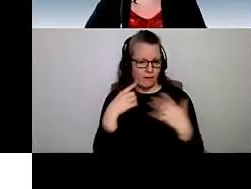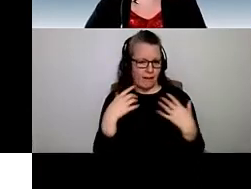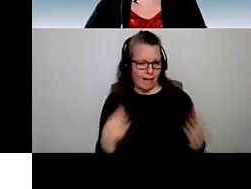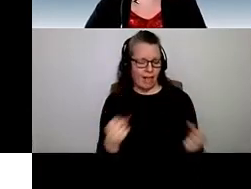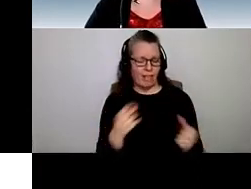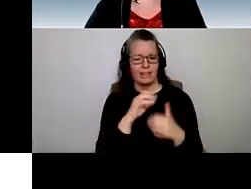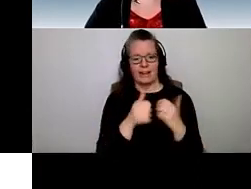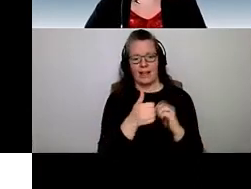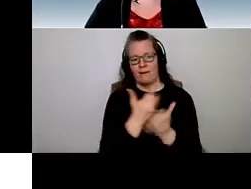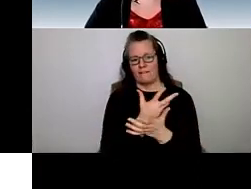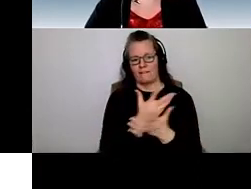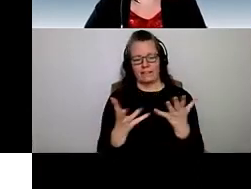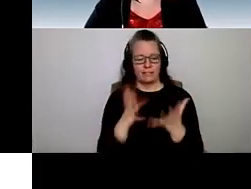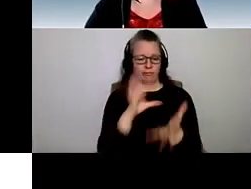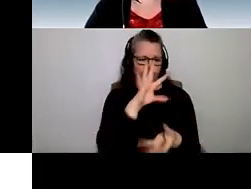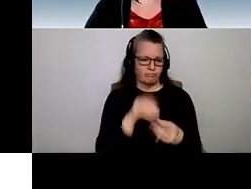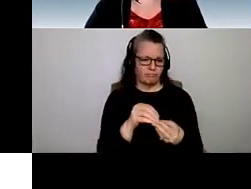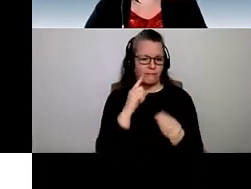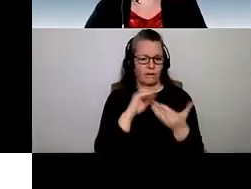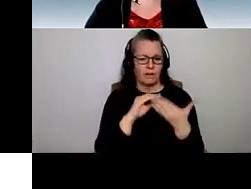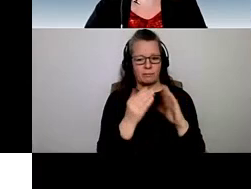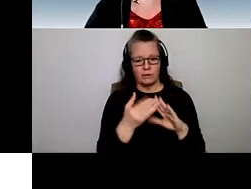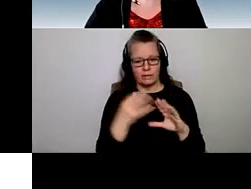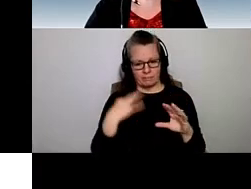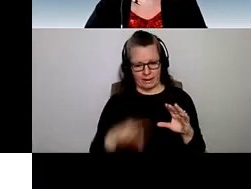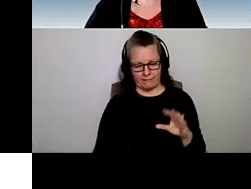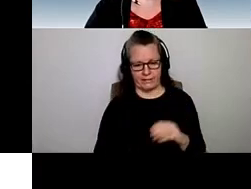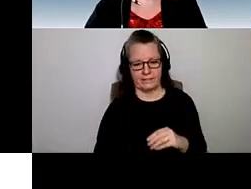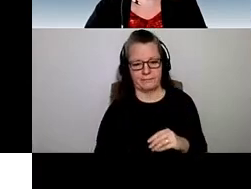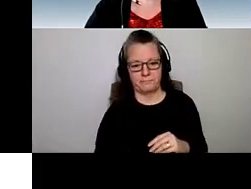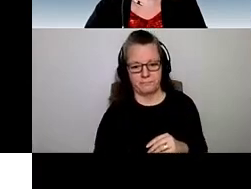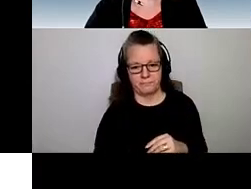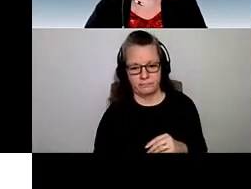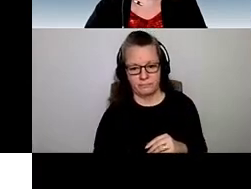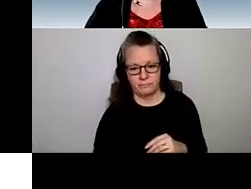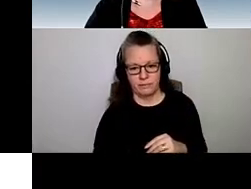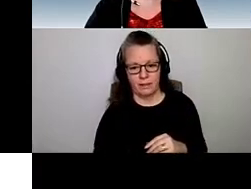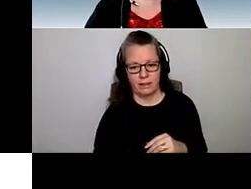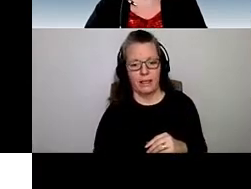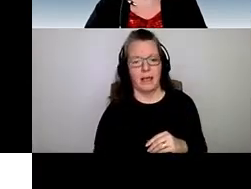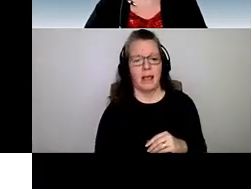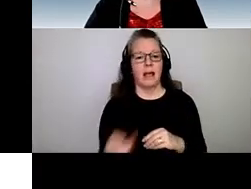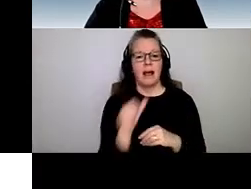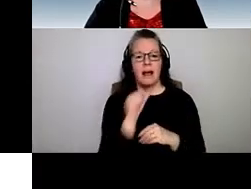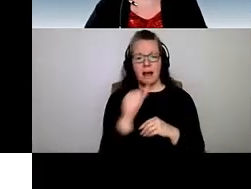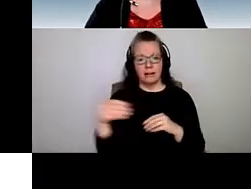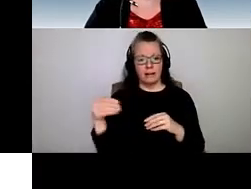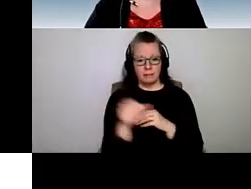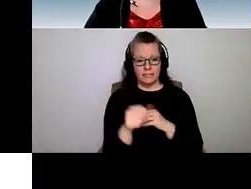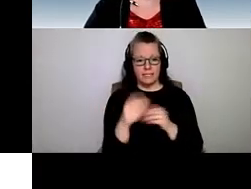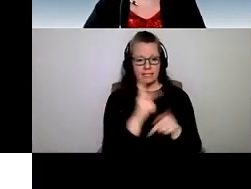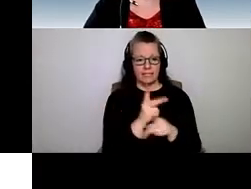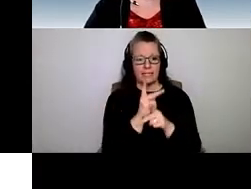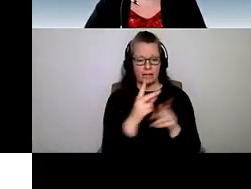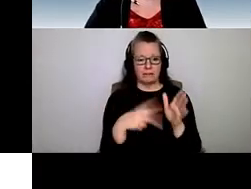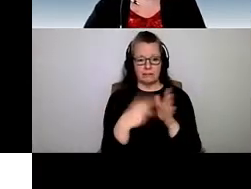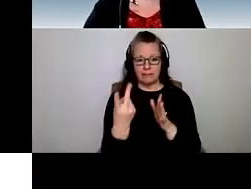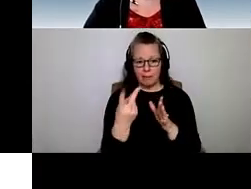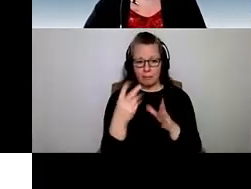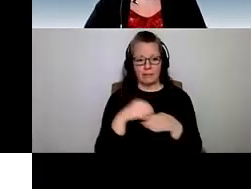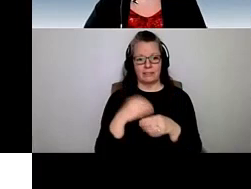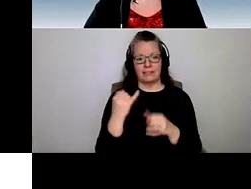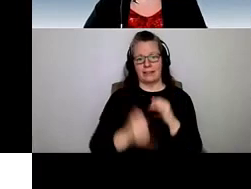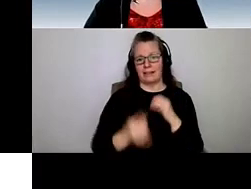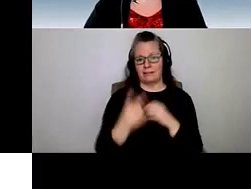all rolls up into community benefit. Our uncompensated care actually doubled in the last 2 years.